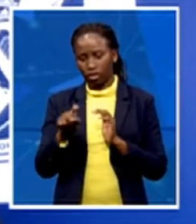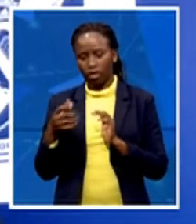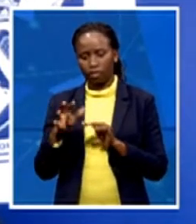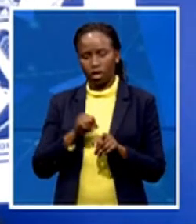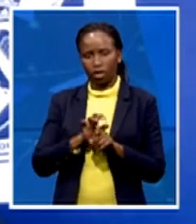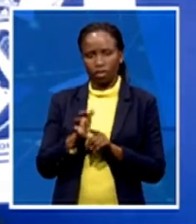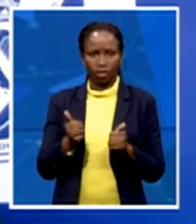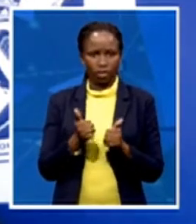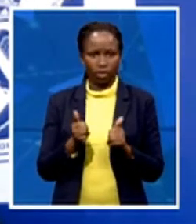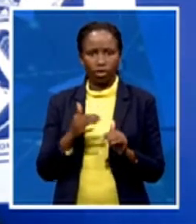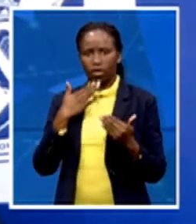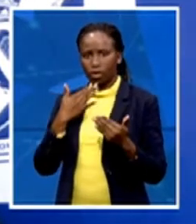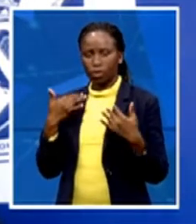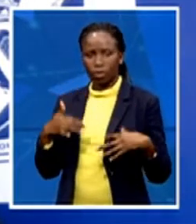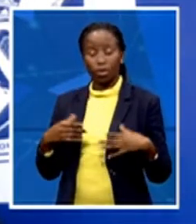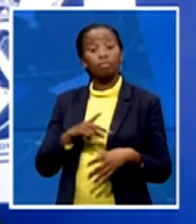Over to you, Dr. Cloete.